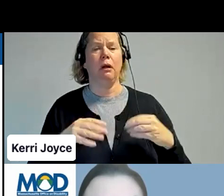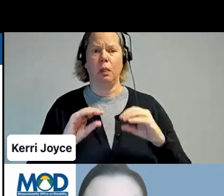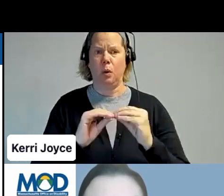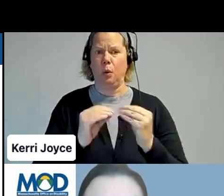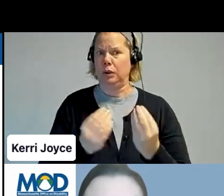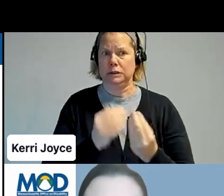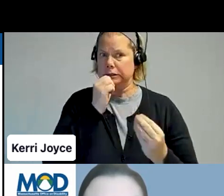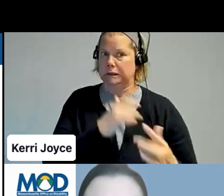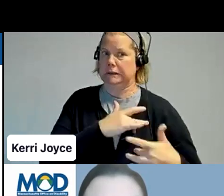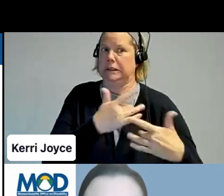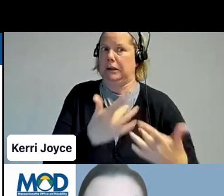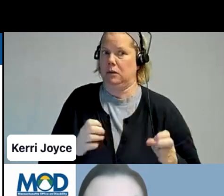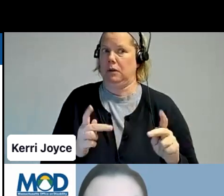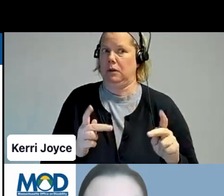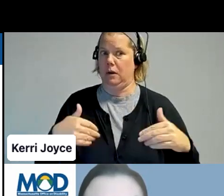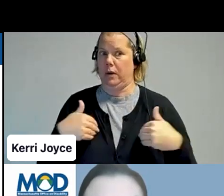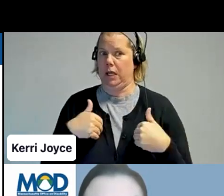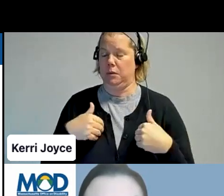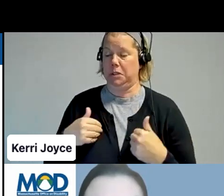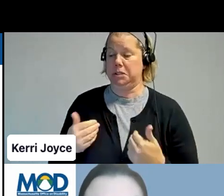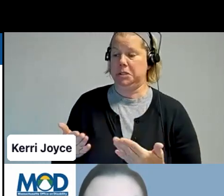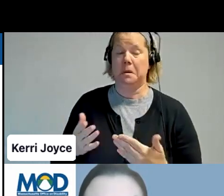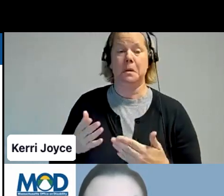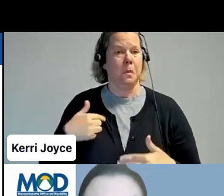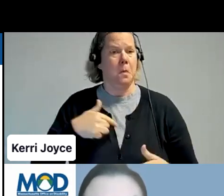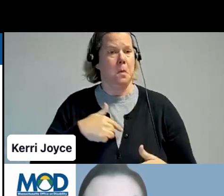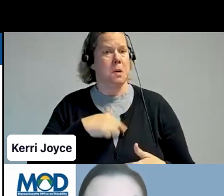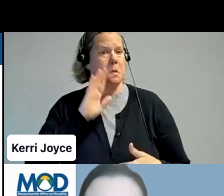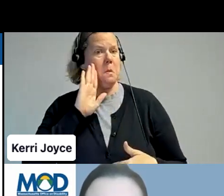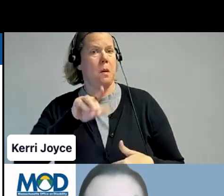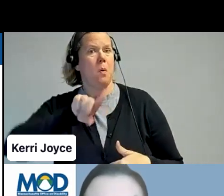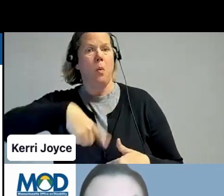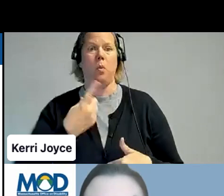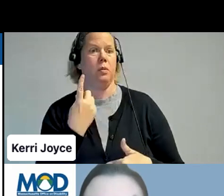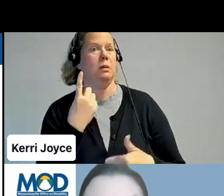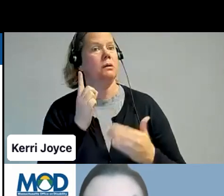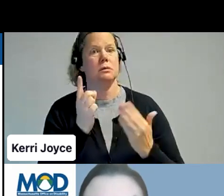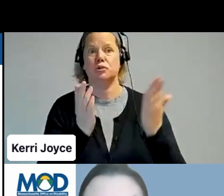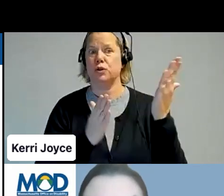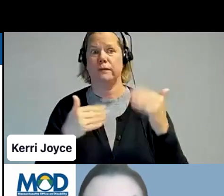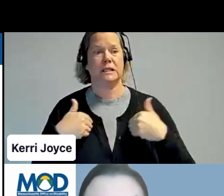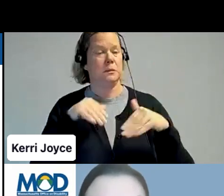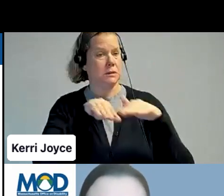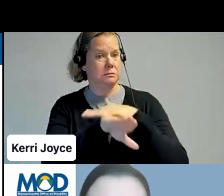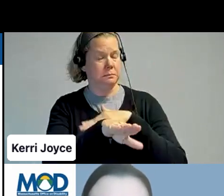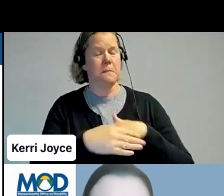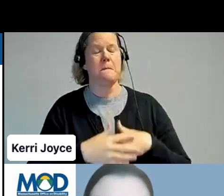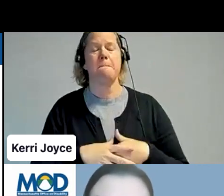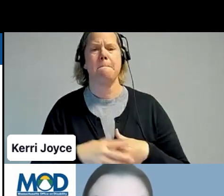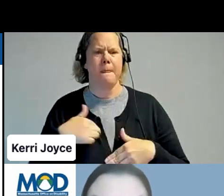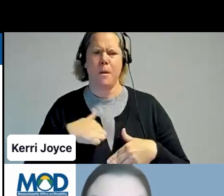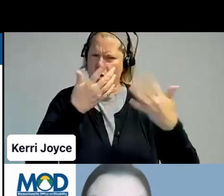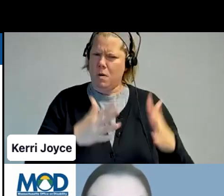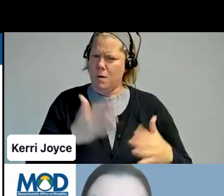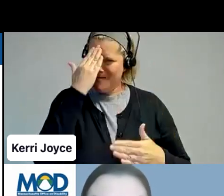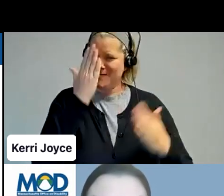allow animals, we know that only service animals need to be allowed in. And we now know what the definition of a service animal